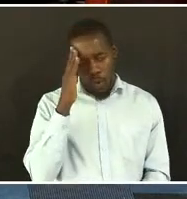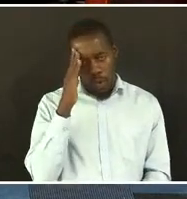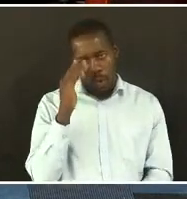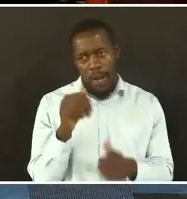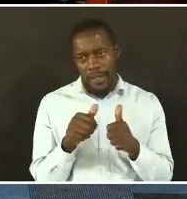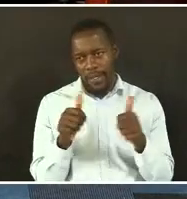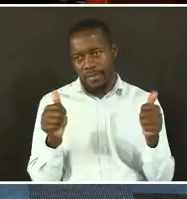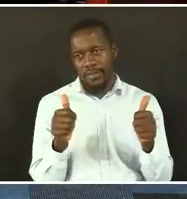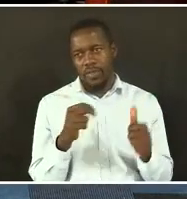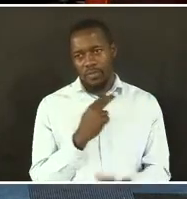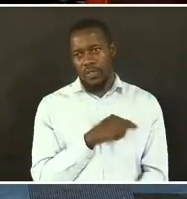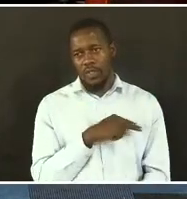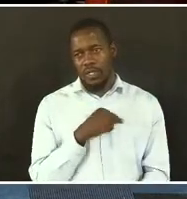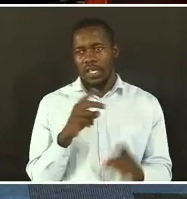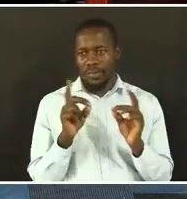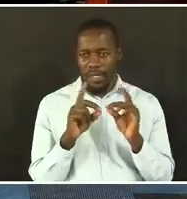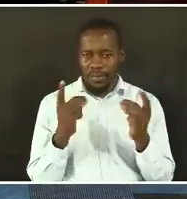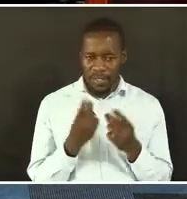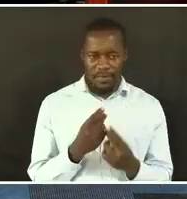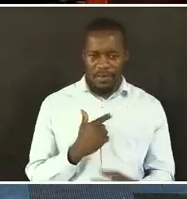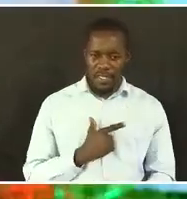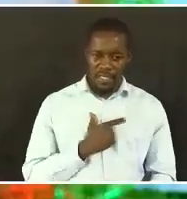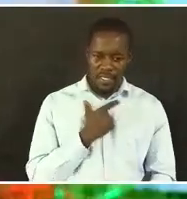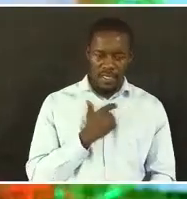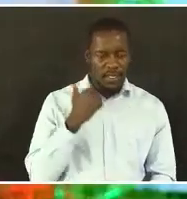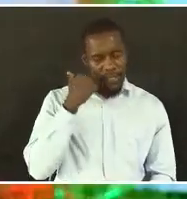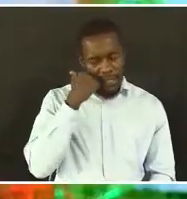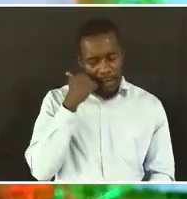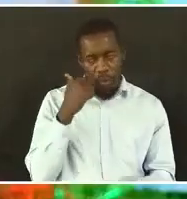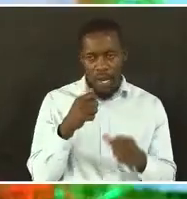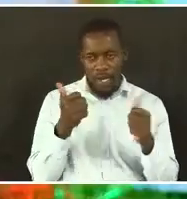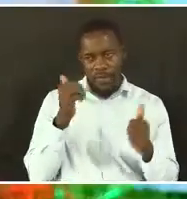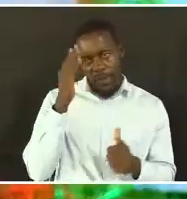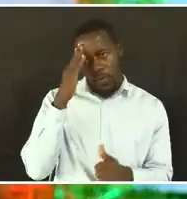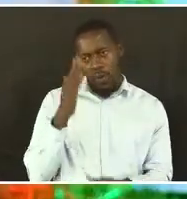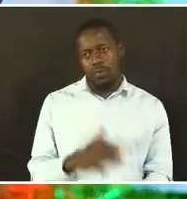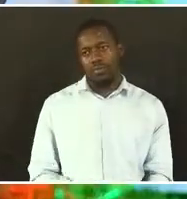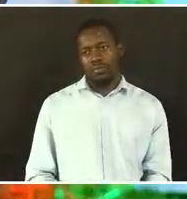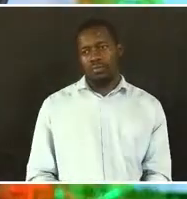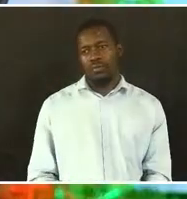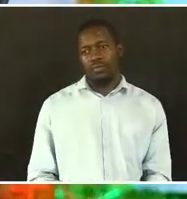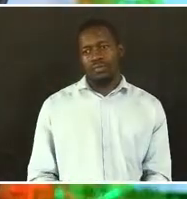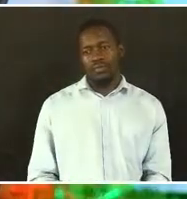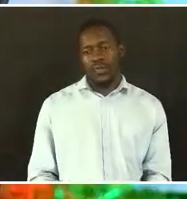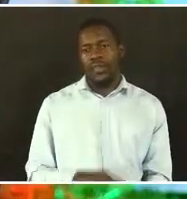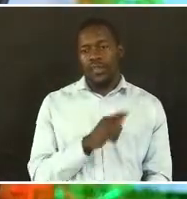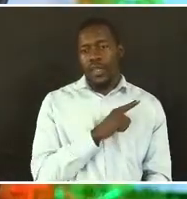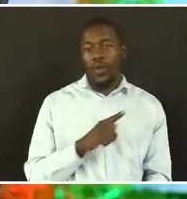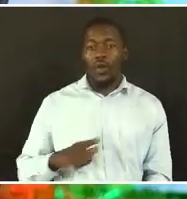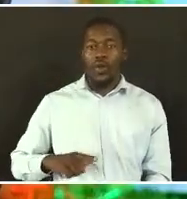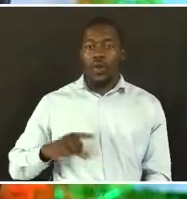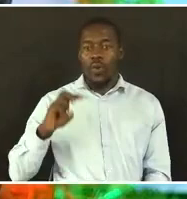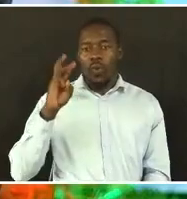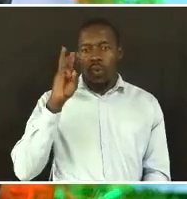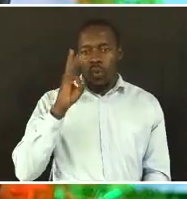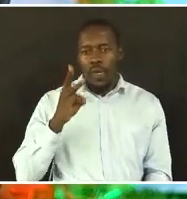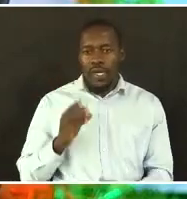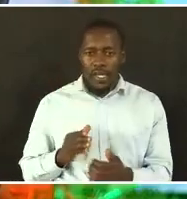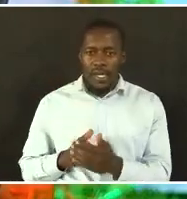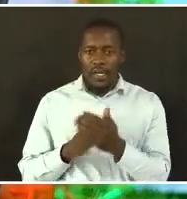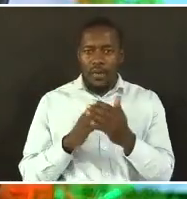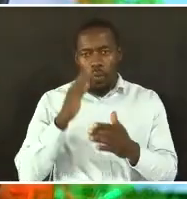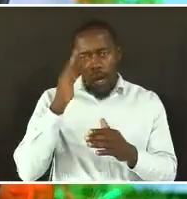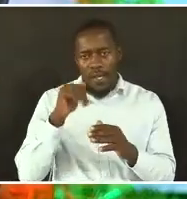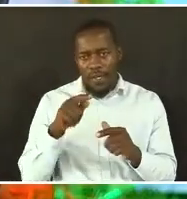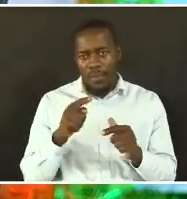this is not a need. So, don't worry about that one per se. The Lord will guide us because we are a prayerful